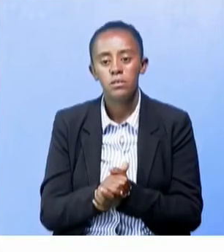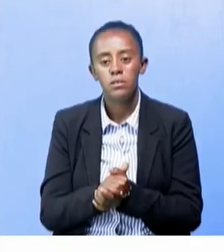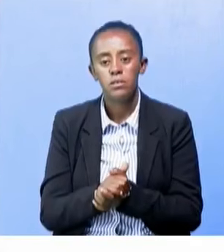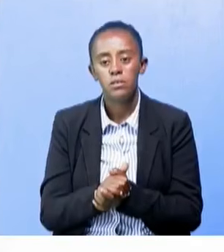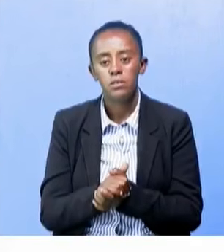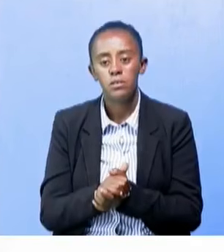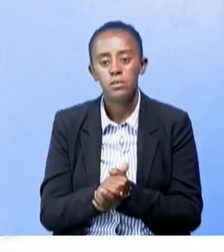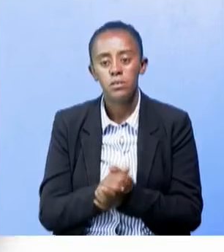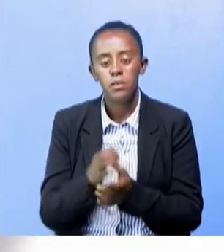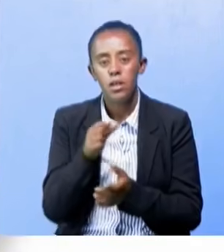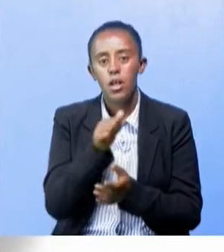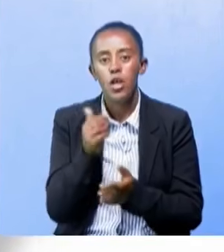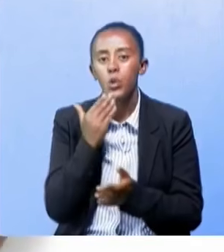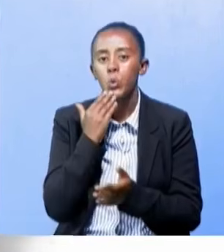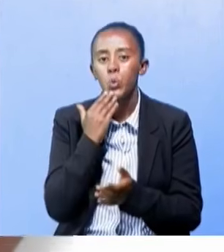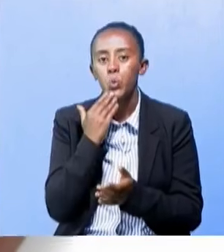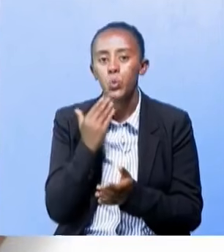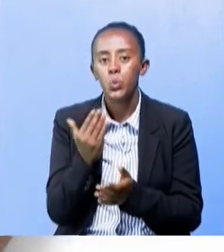a good spot.